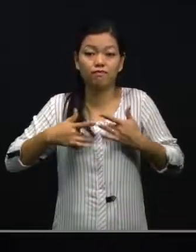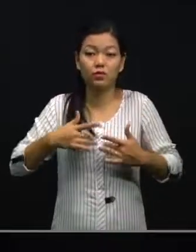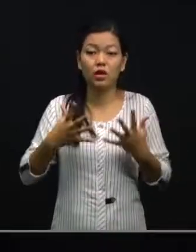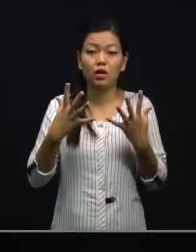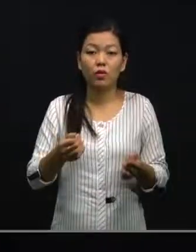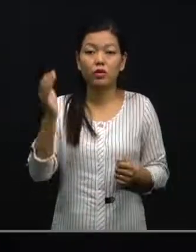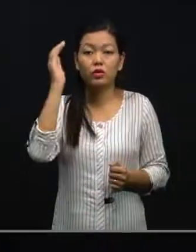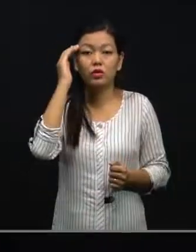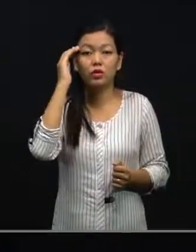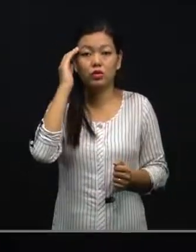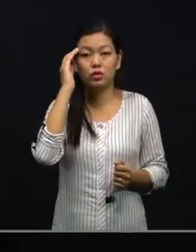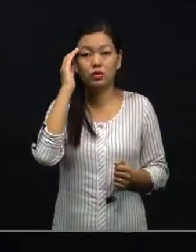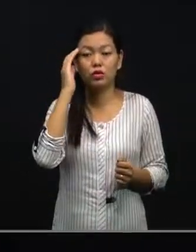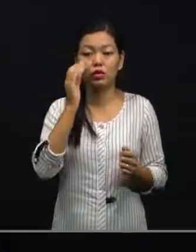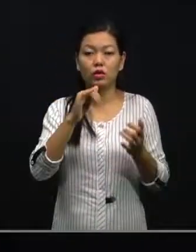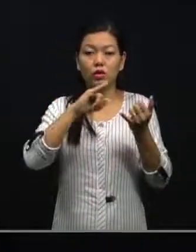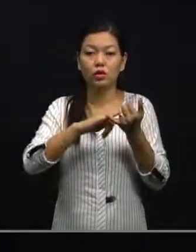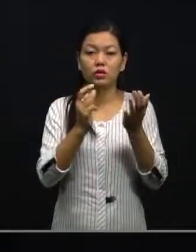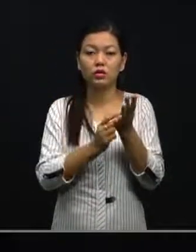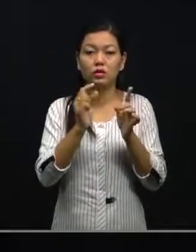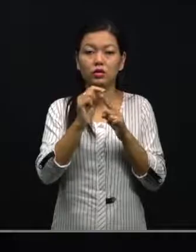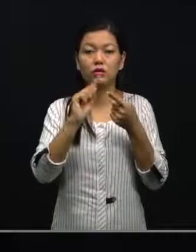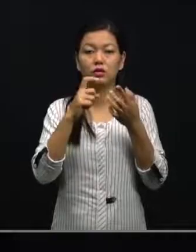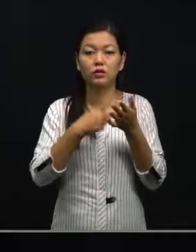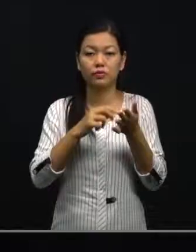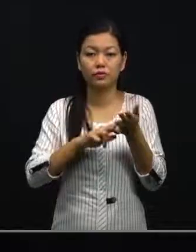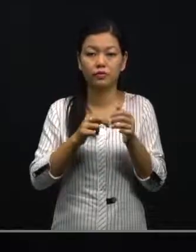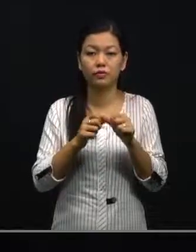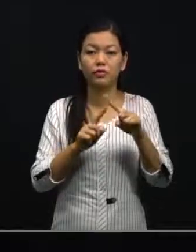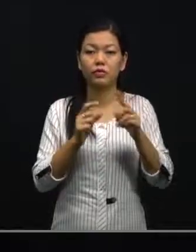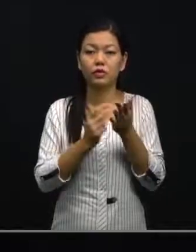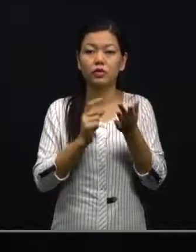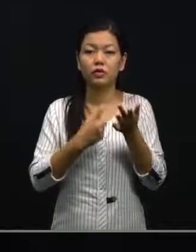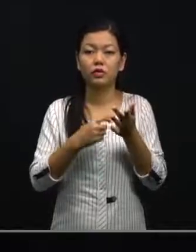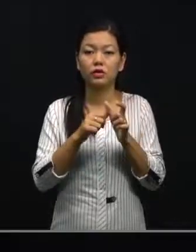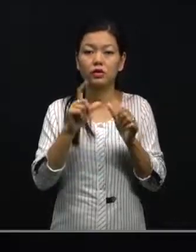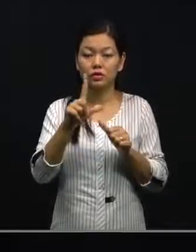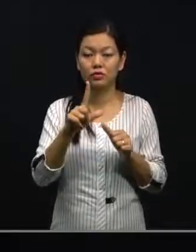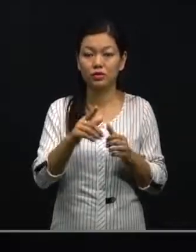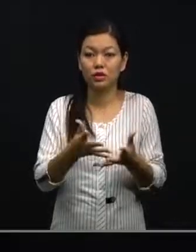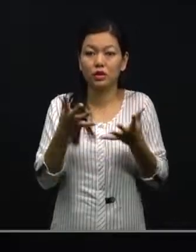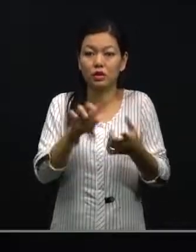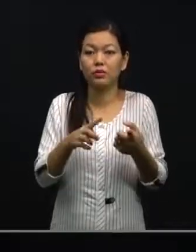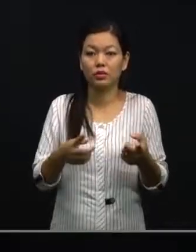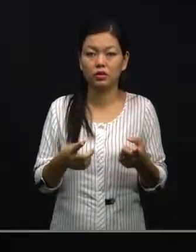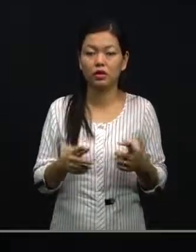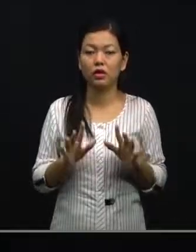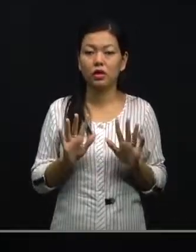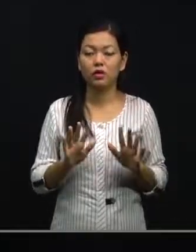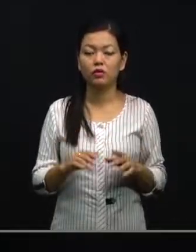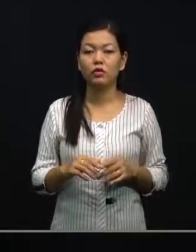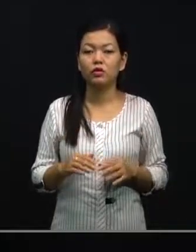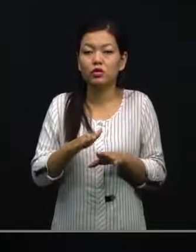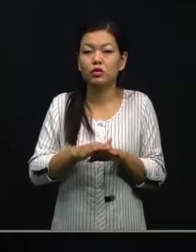you will find in the character makeup of Mrs. Otis. But you will find that she is also very materialistic.